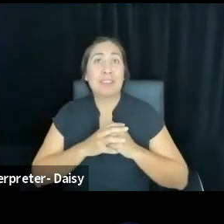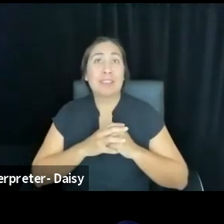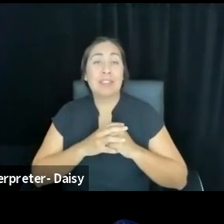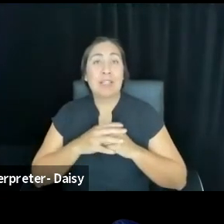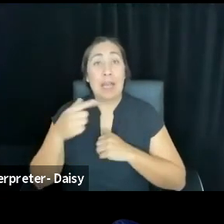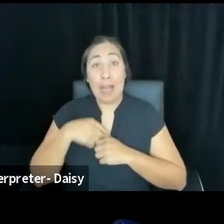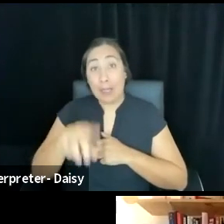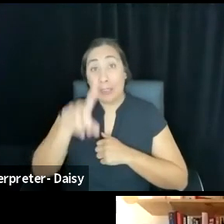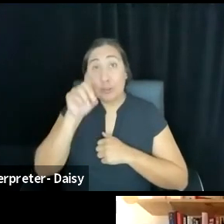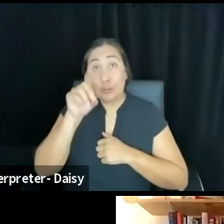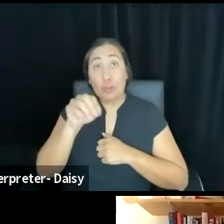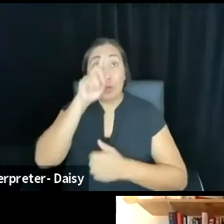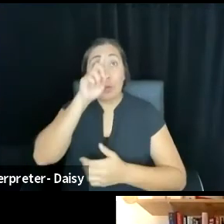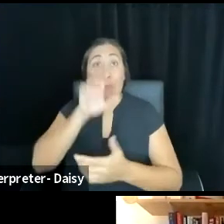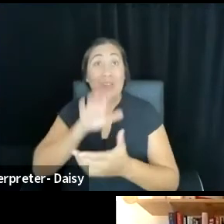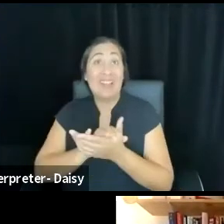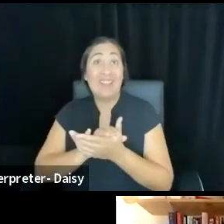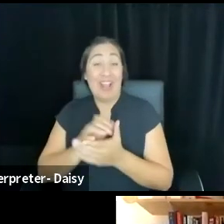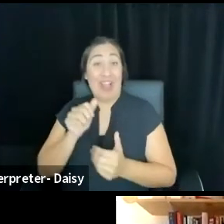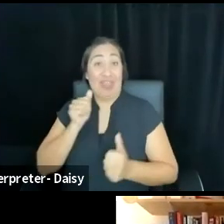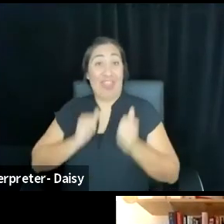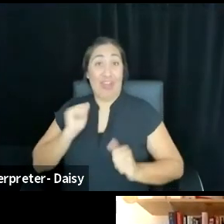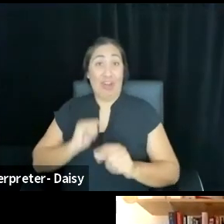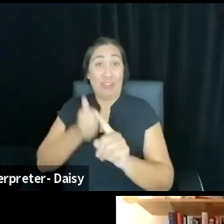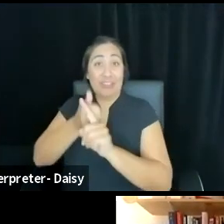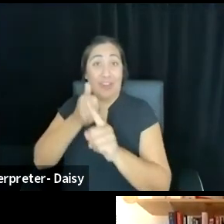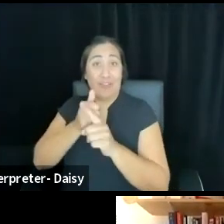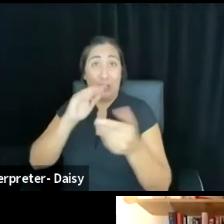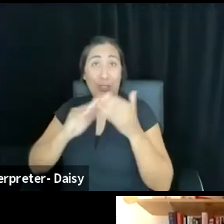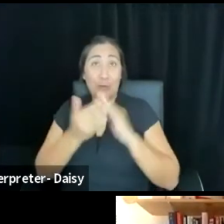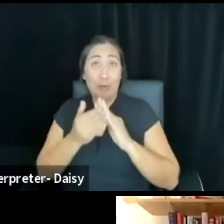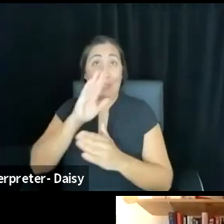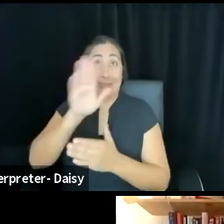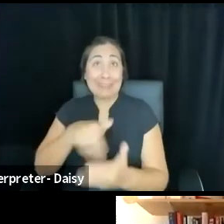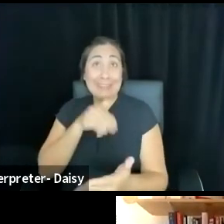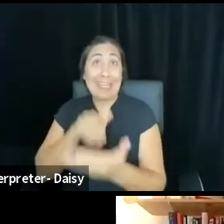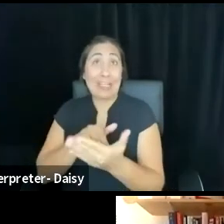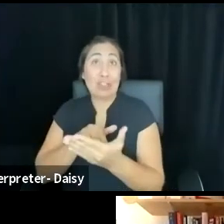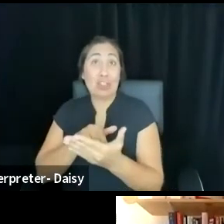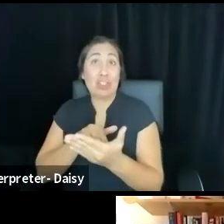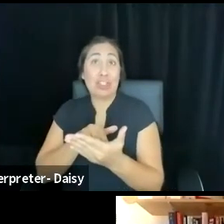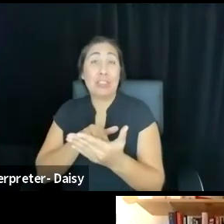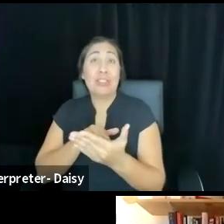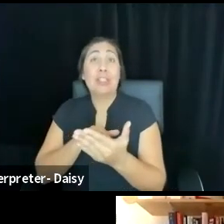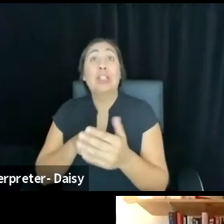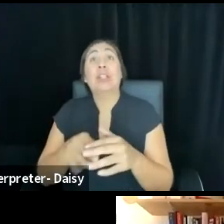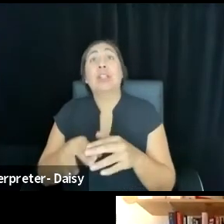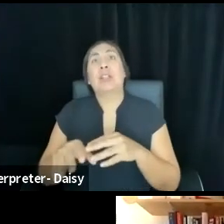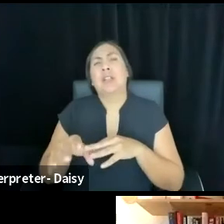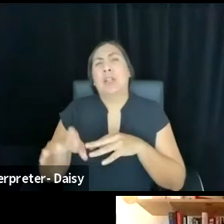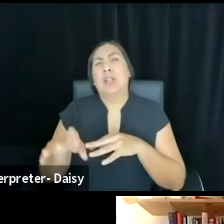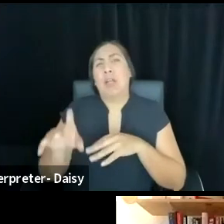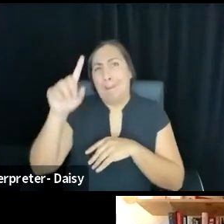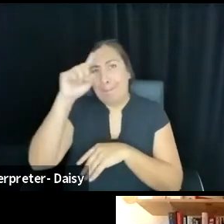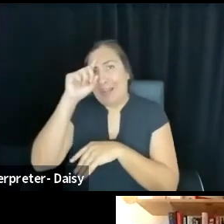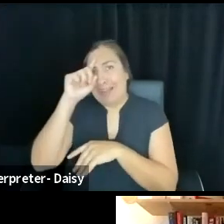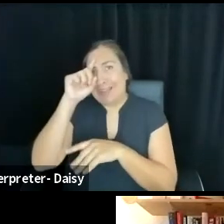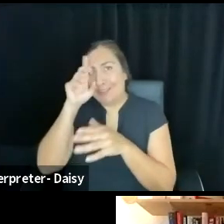community center. I just think it's a pivot that of mindset that needs to happen in terms of